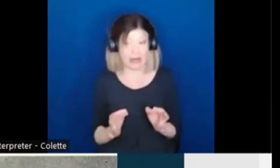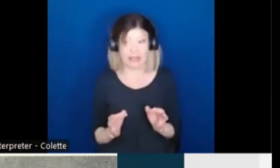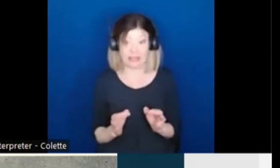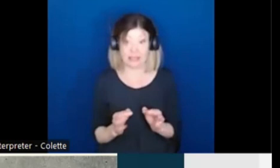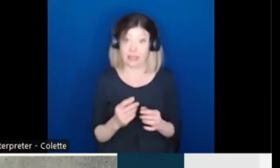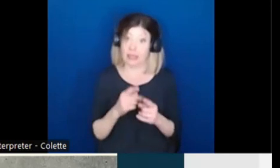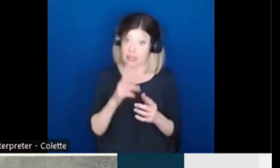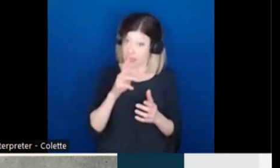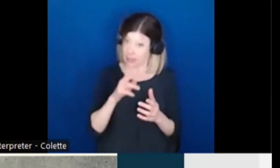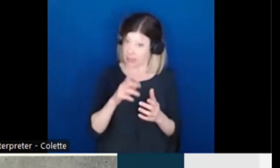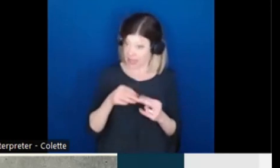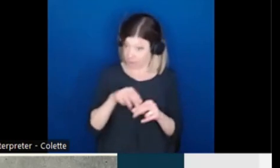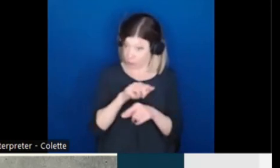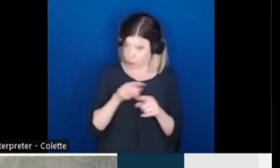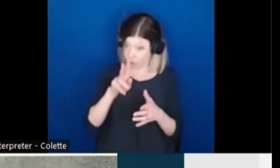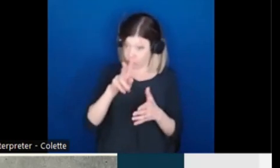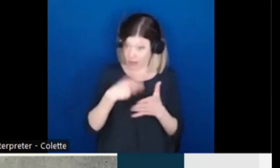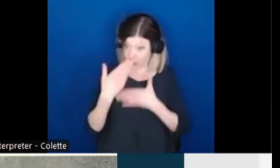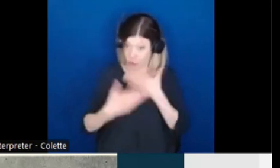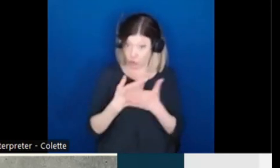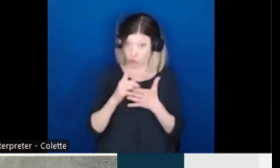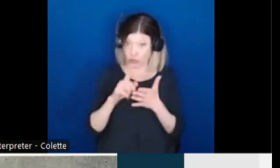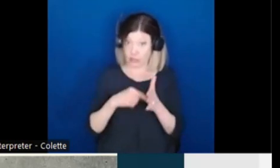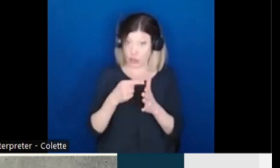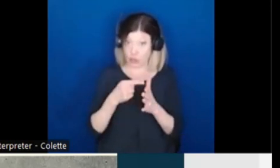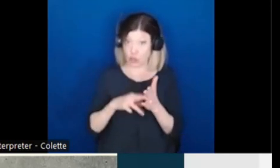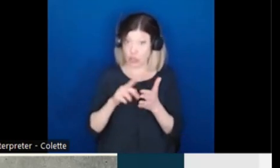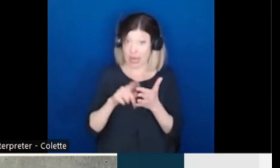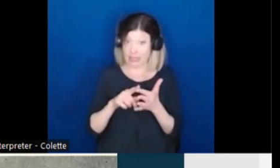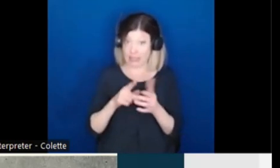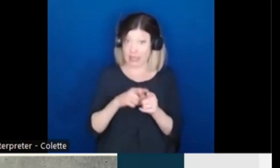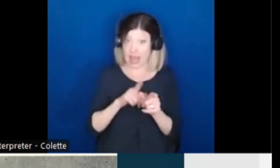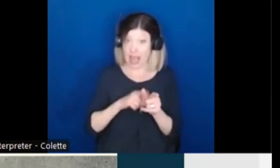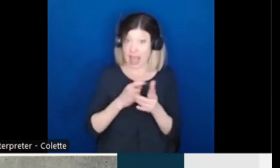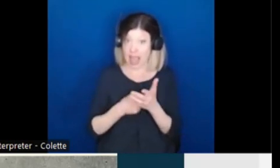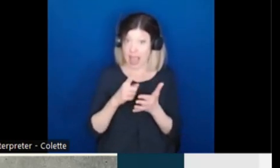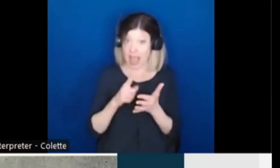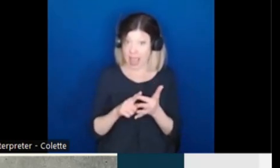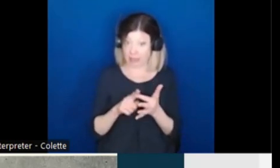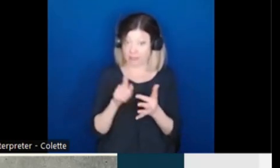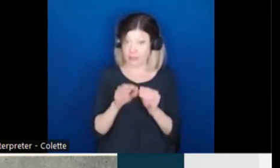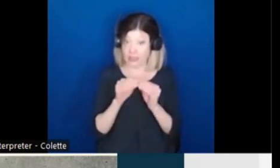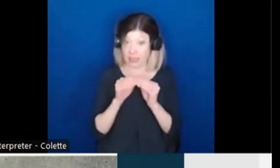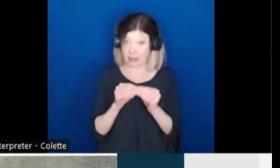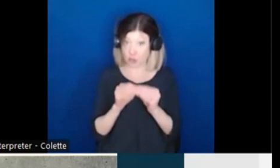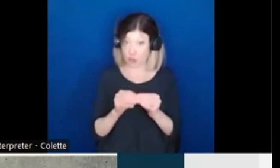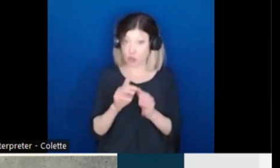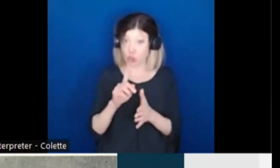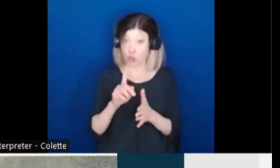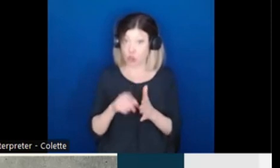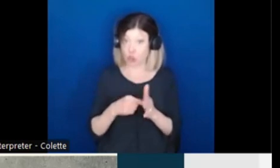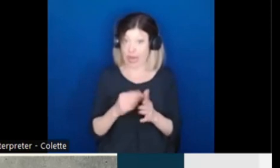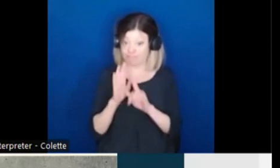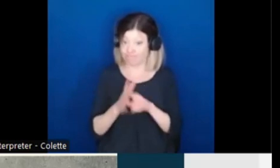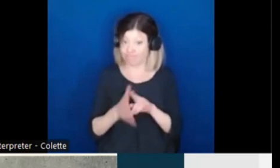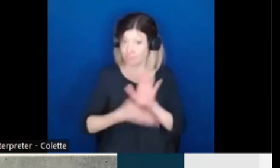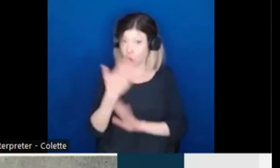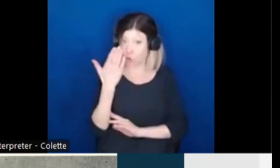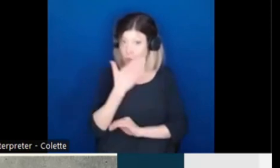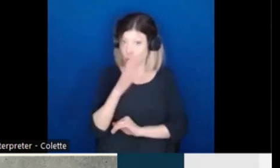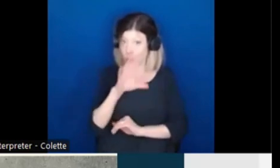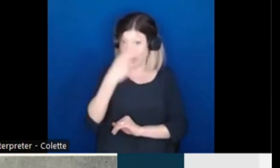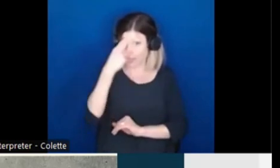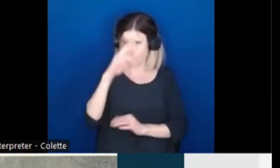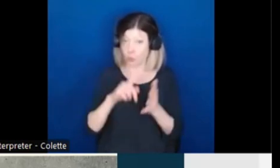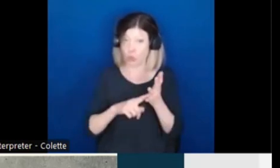Eyre, you might remember Jane is sent to a school called Lowood. I'm just going to show you